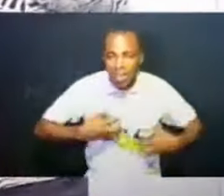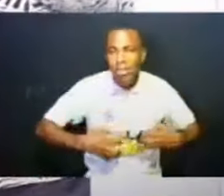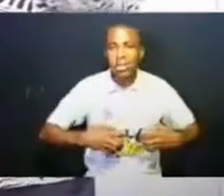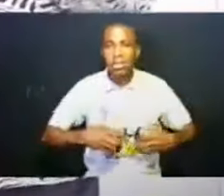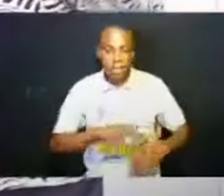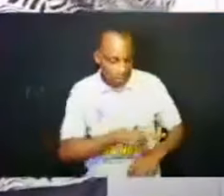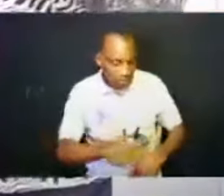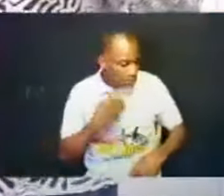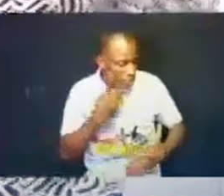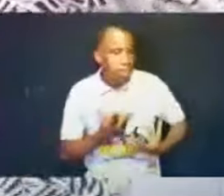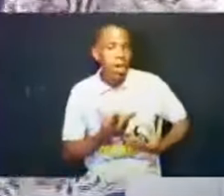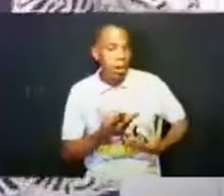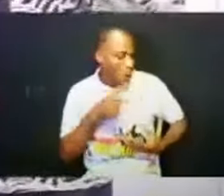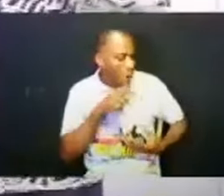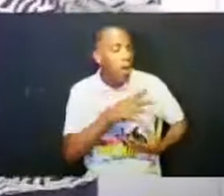into the heart.